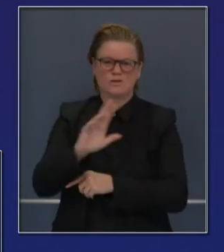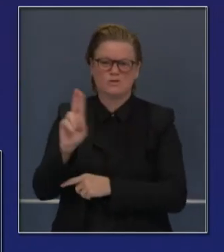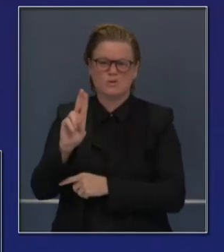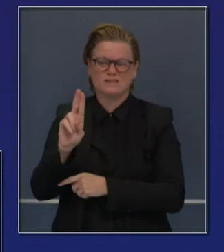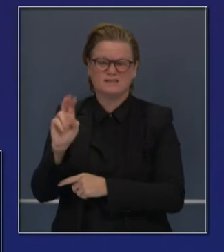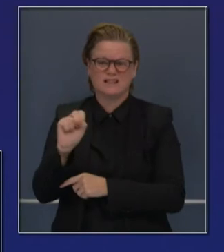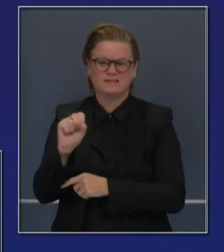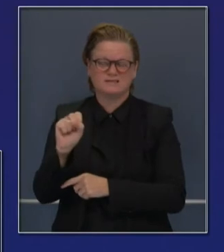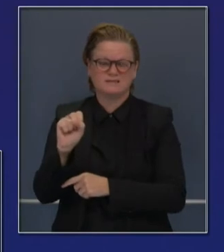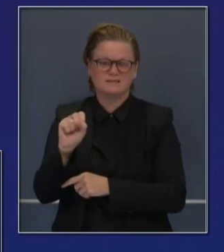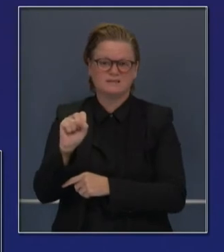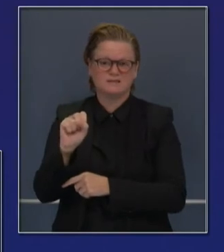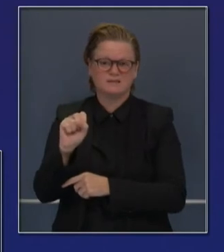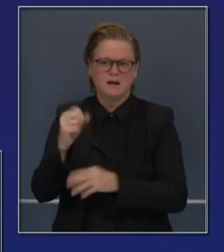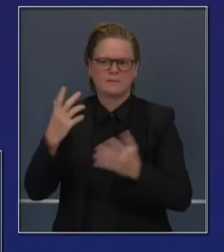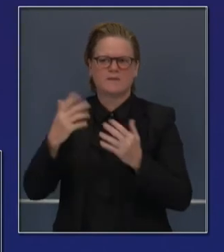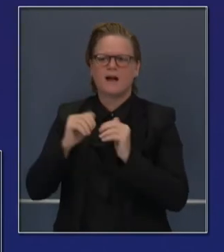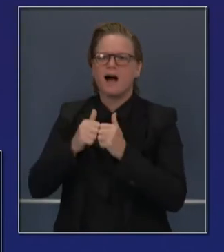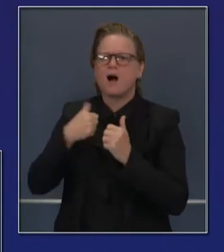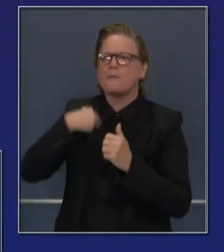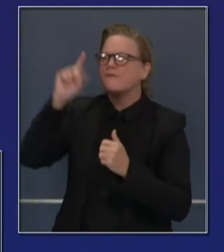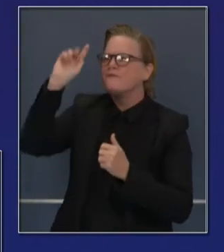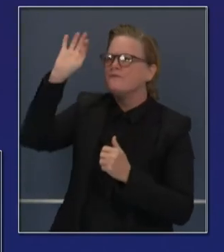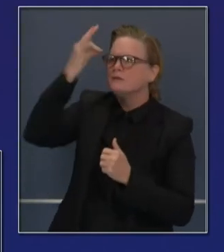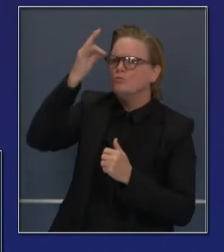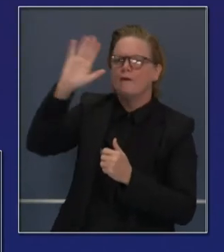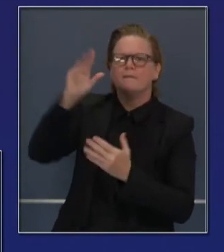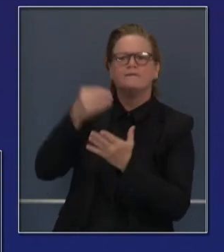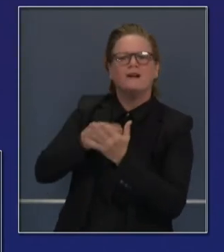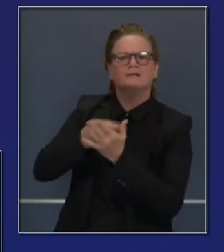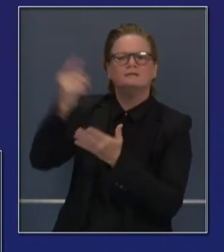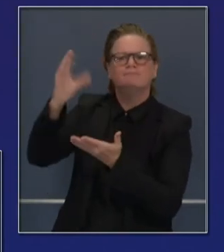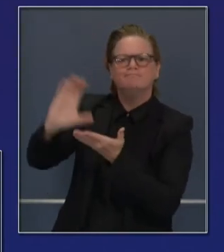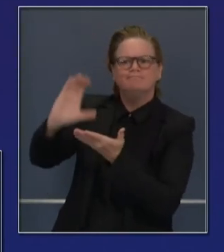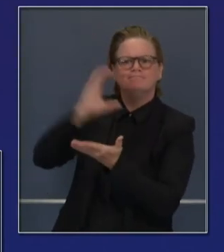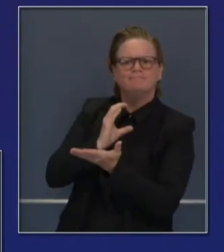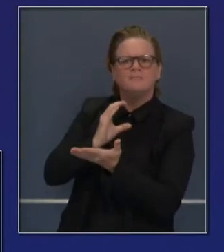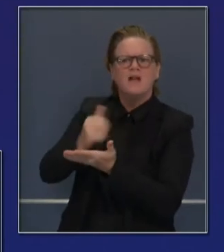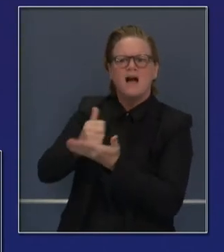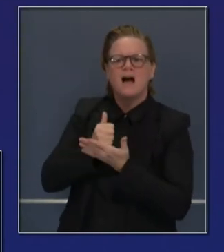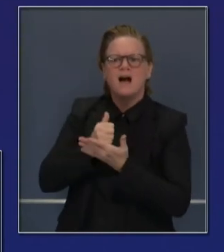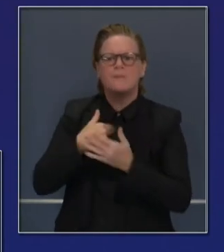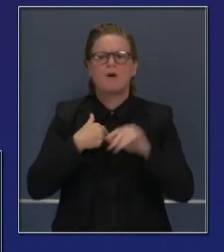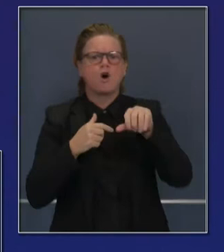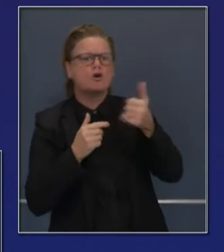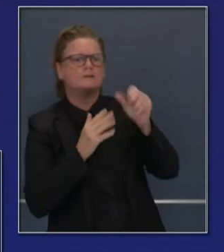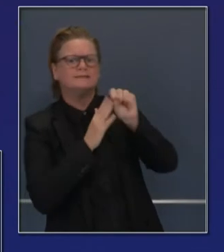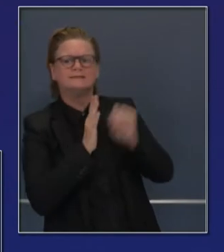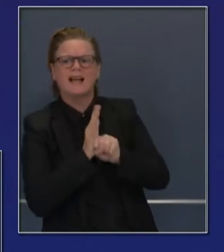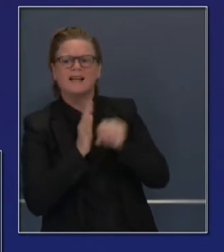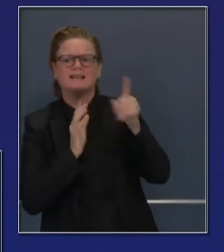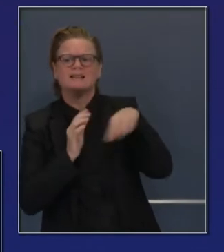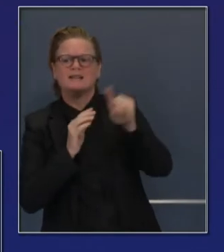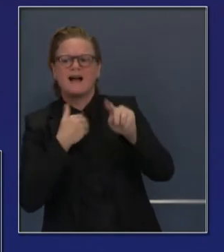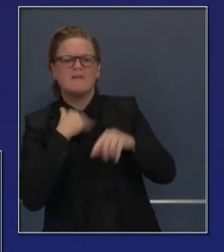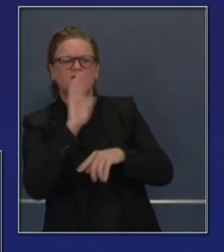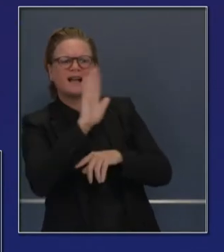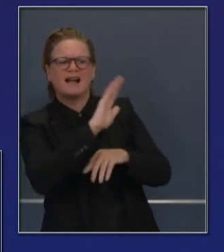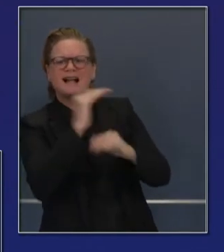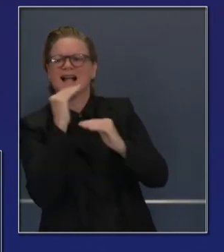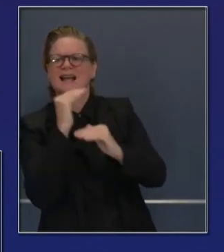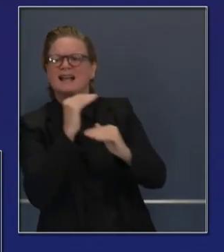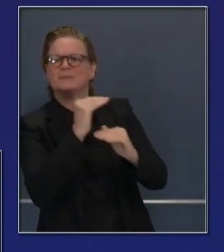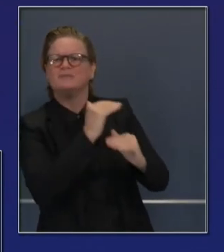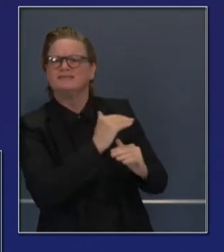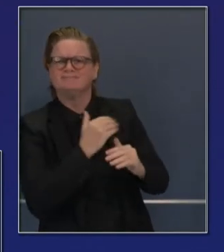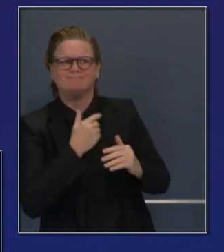aid coming not only from the federal system, but from even other states is more limited. And as a consequence, we are thinking in